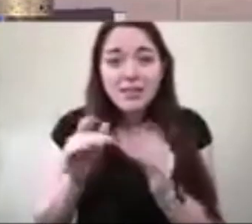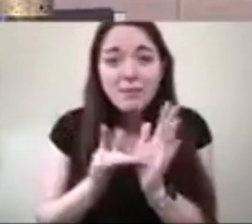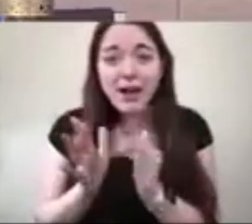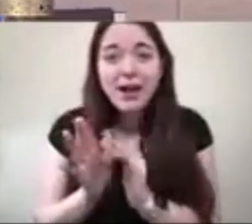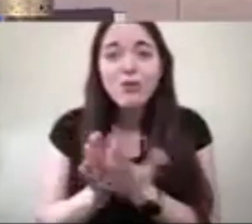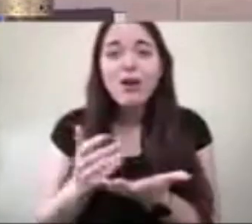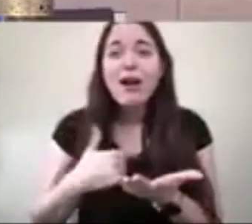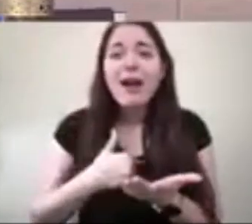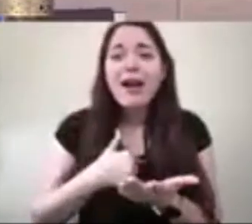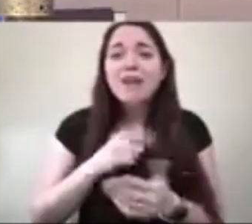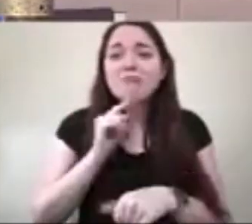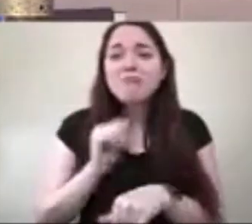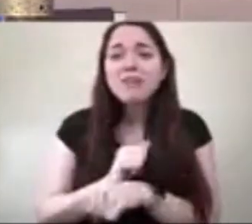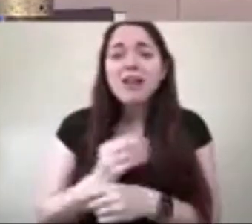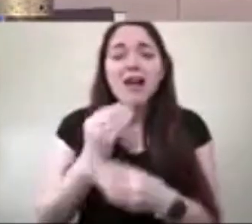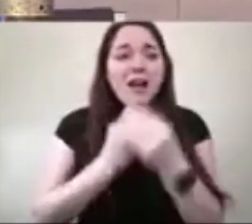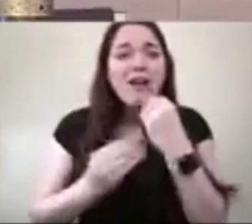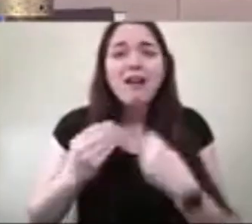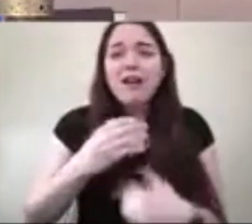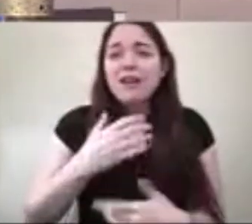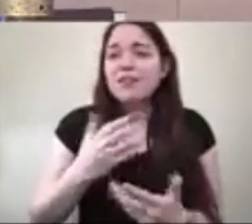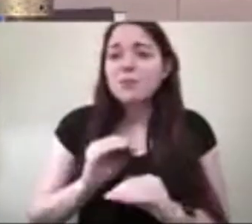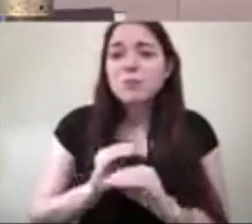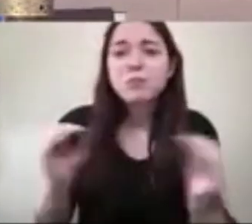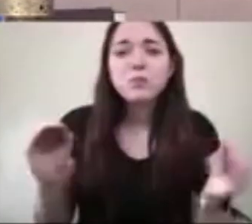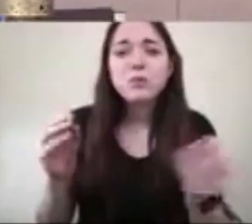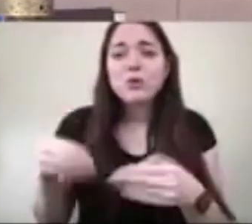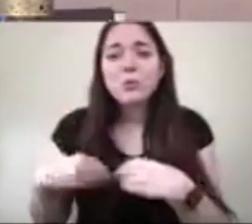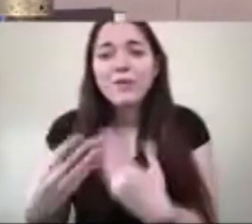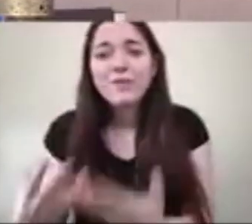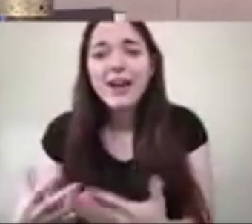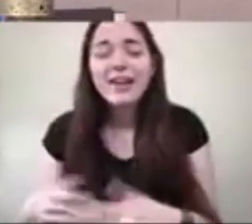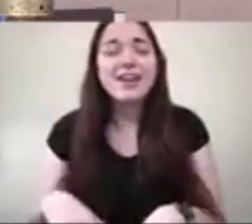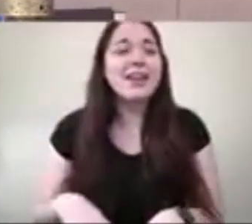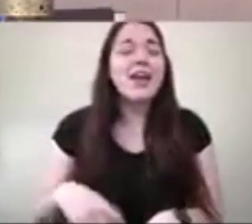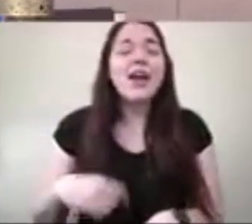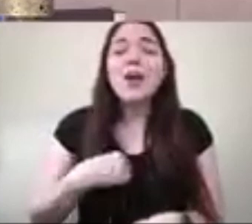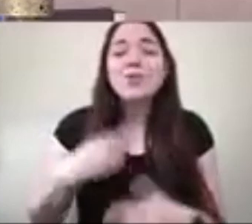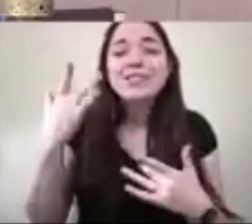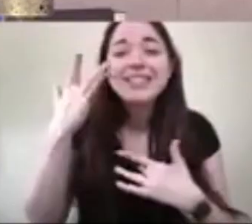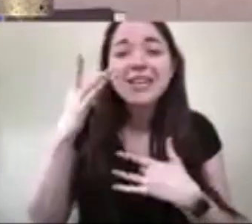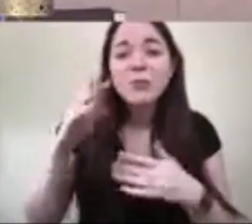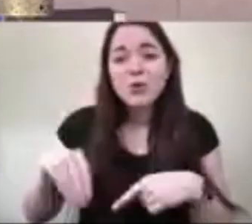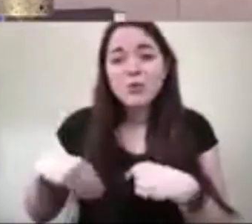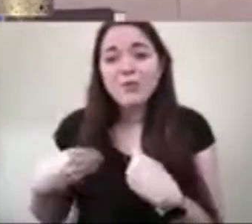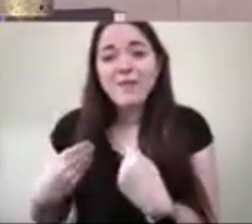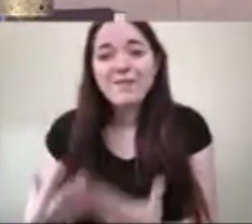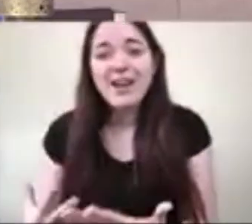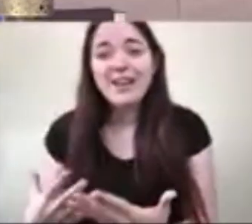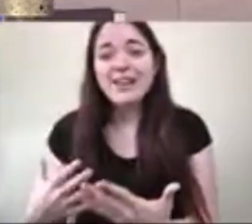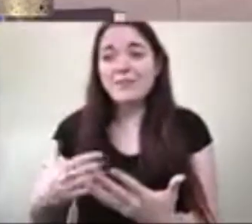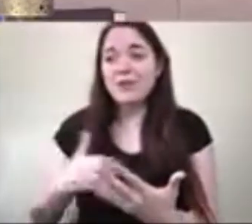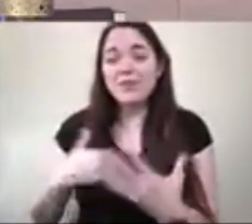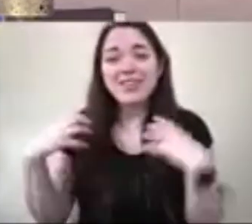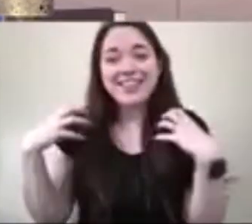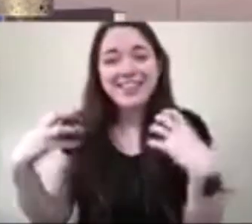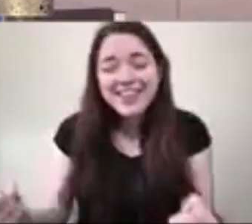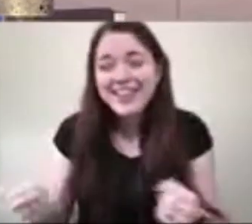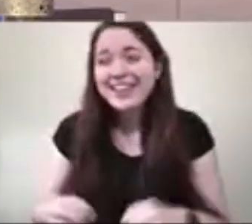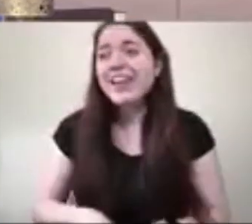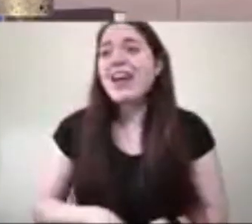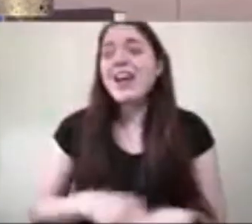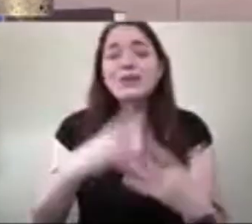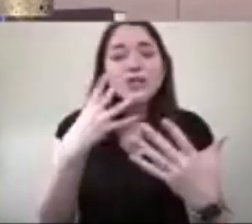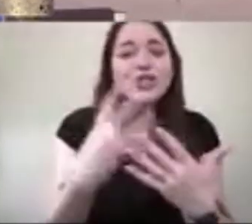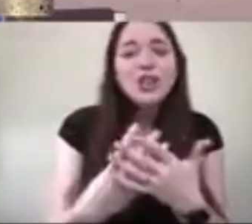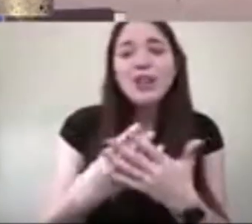you met me there. I was sick and you came to me with gifts of wholeness." Oh, our vision is to be